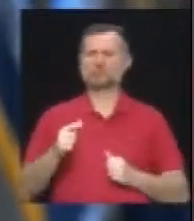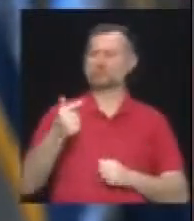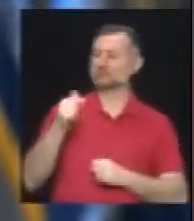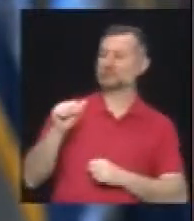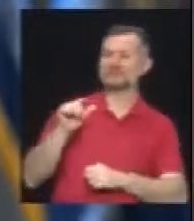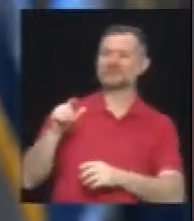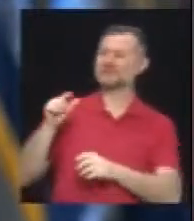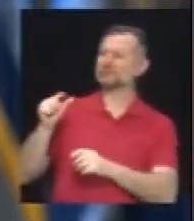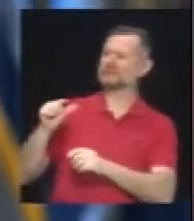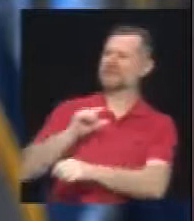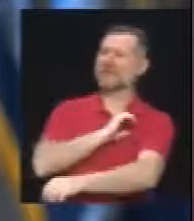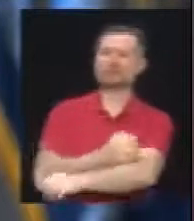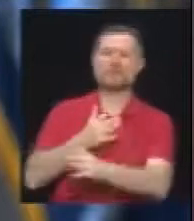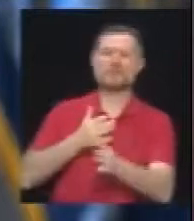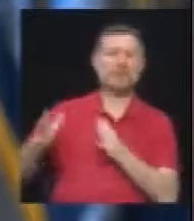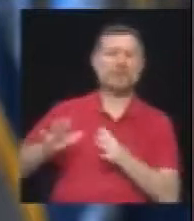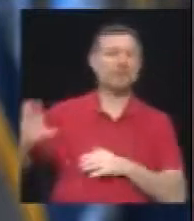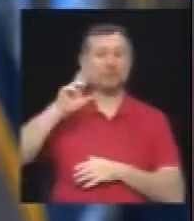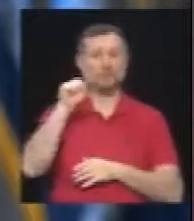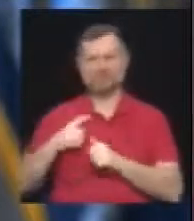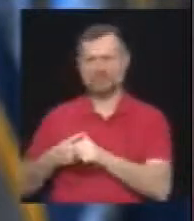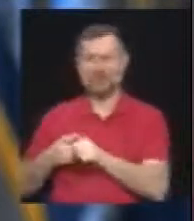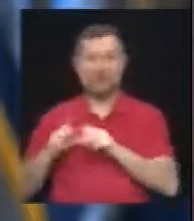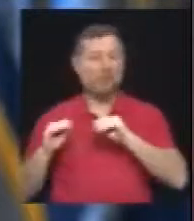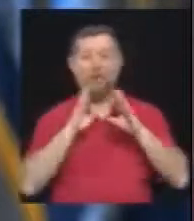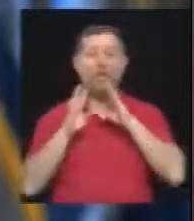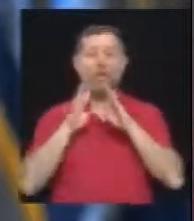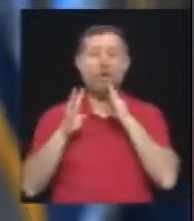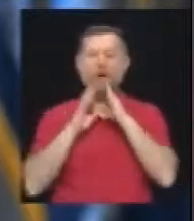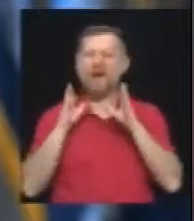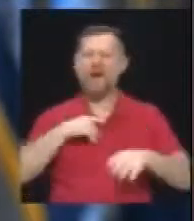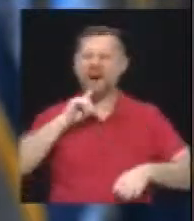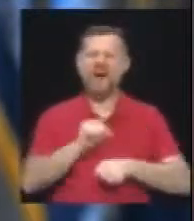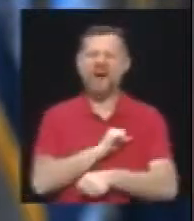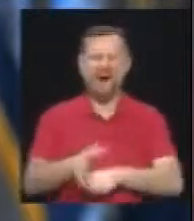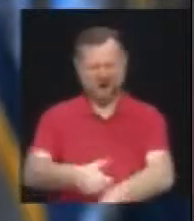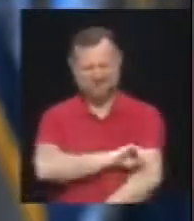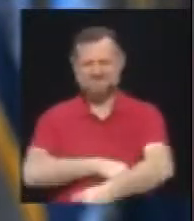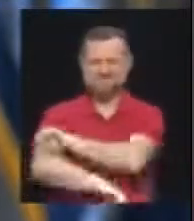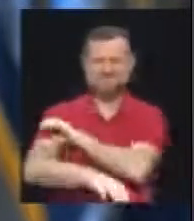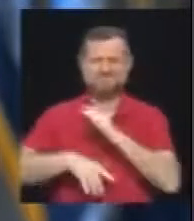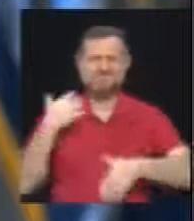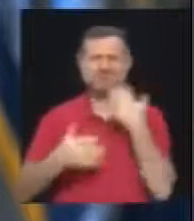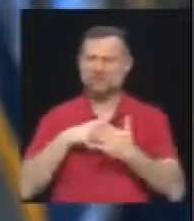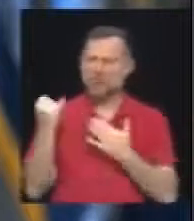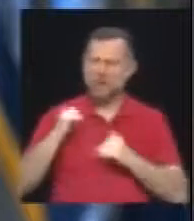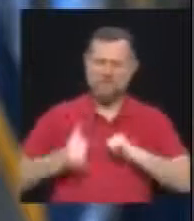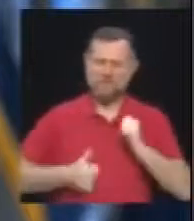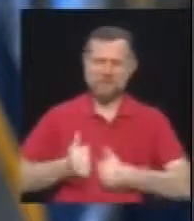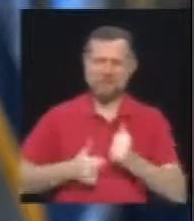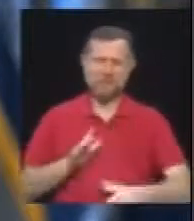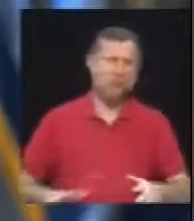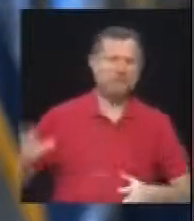nation. Not talk, action. Hundreds of projects all across the state starting now.